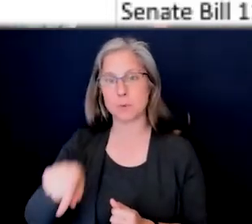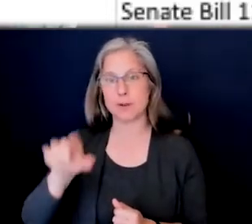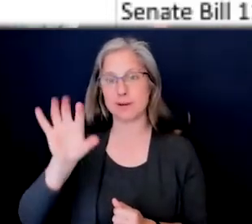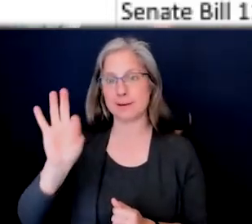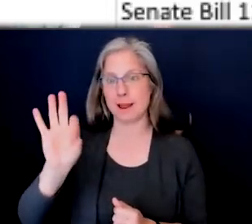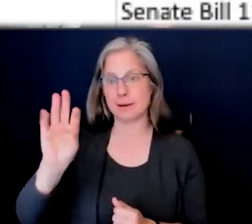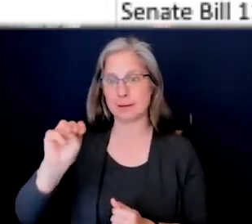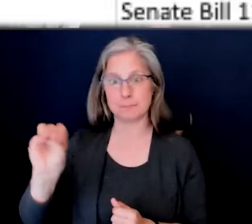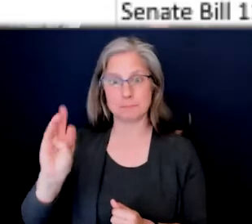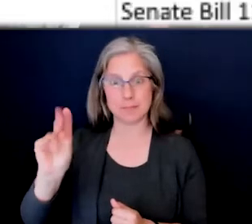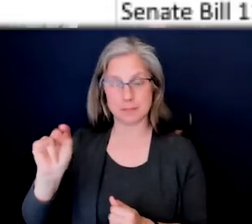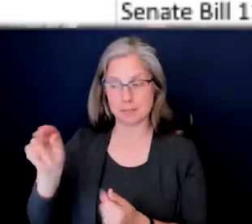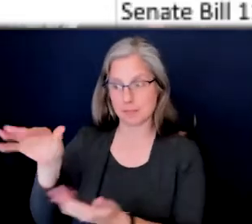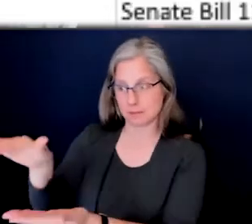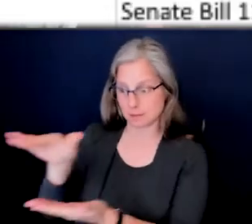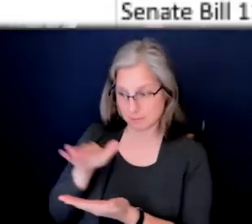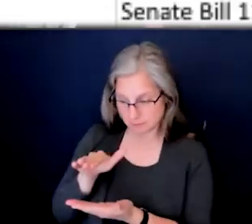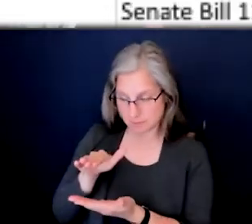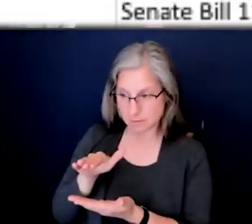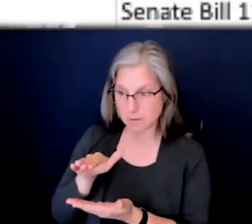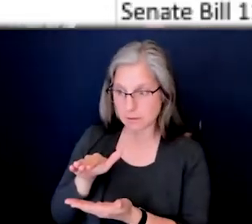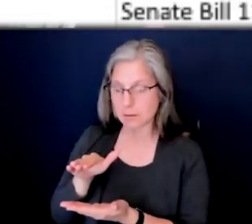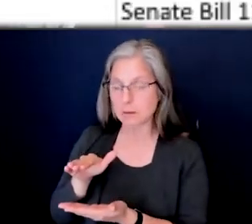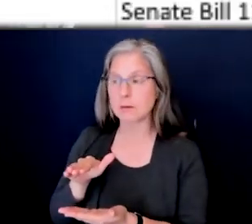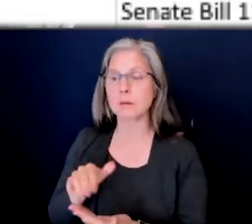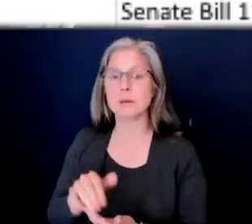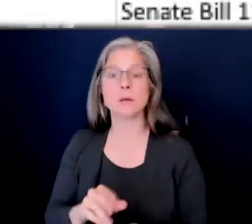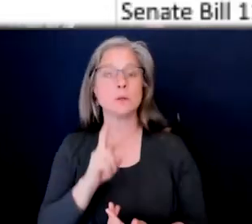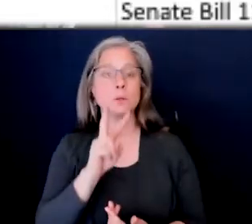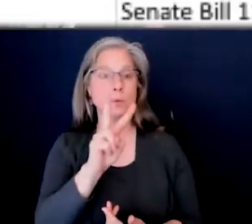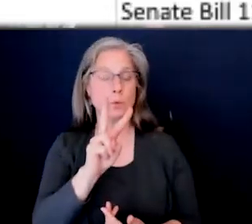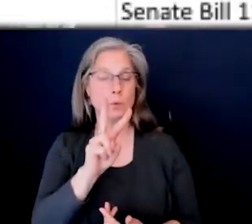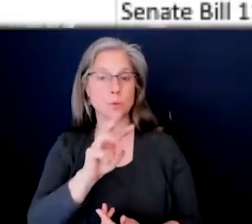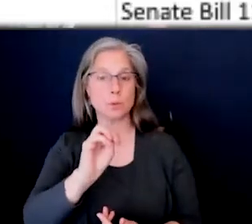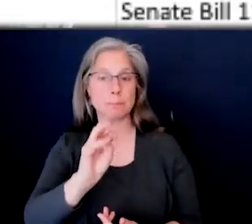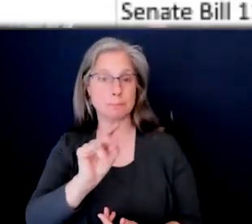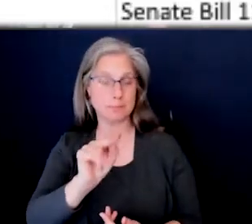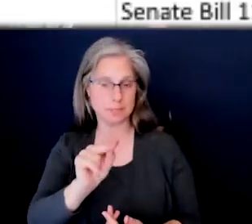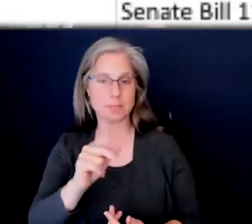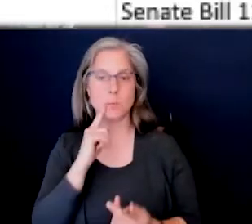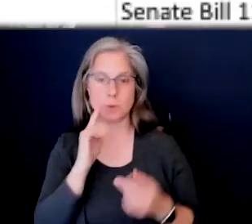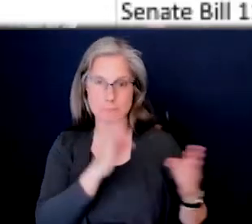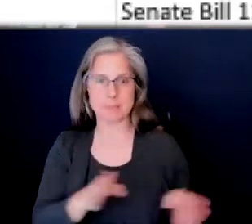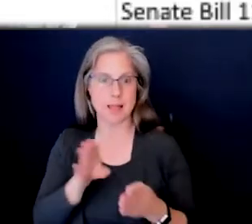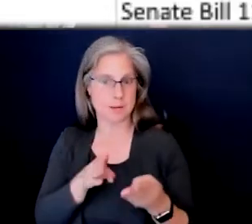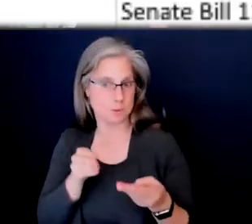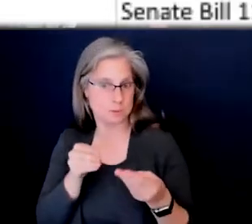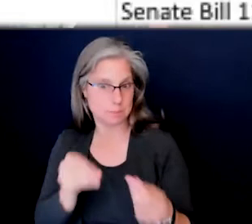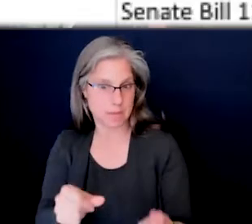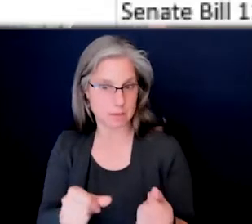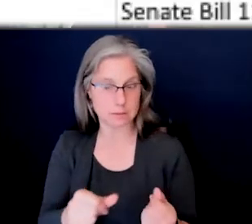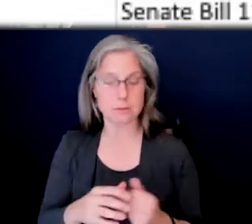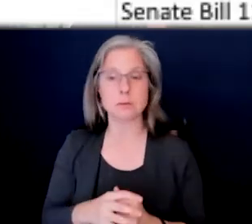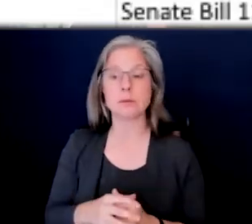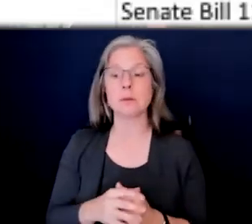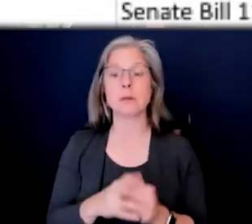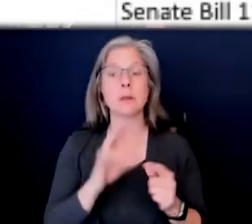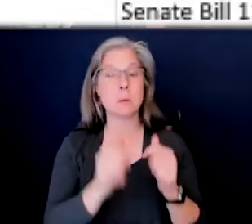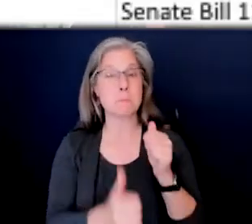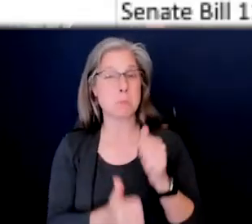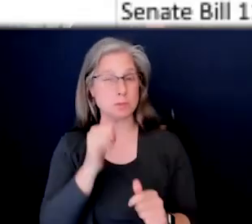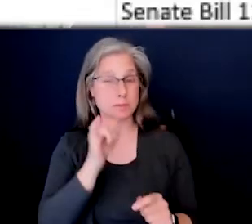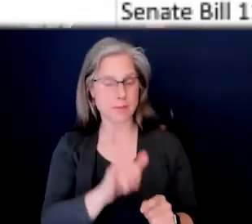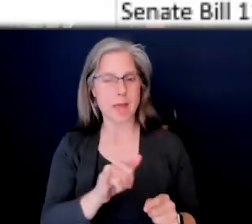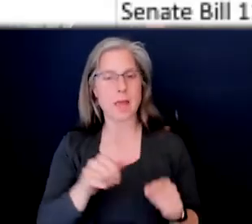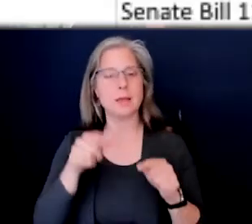we still have about 2 million in expenditure that we're going to plan to spend. The most of it is in the learning